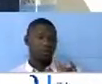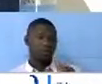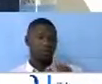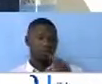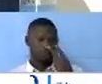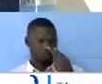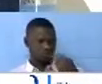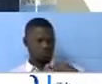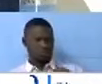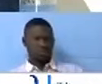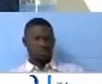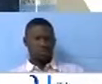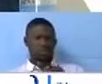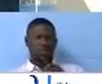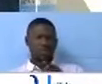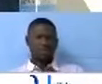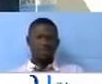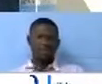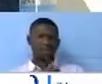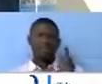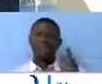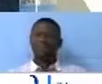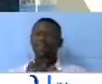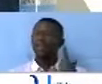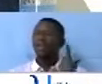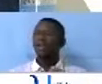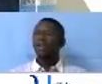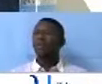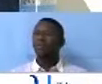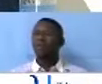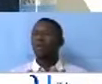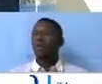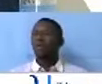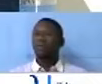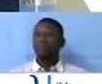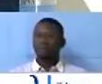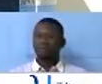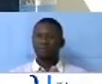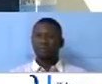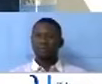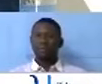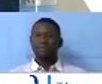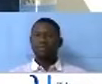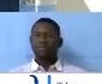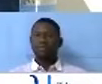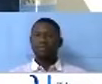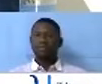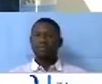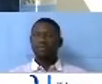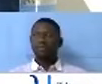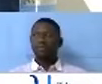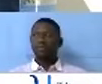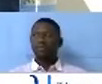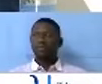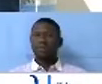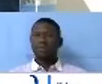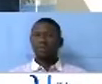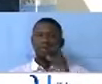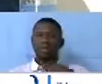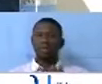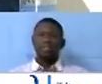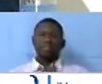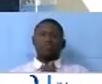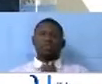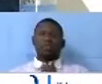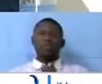went down well with him. Bama Foday gise nak mbir yi dal nim demé nexuko. He scolded at me. Mu